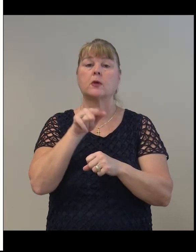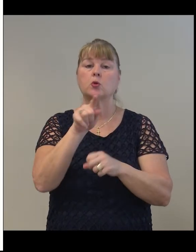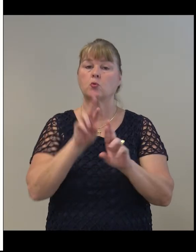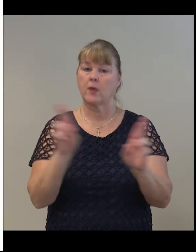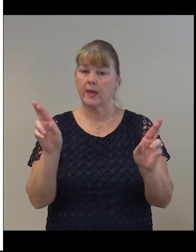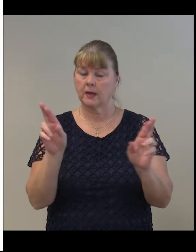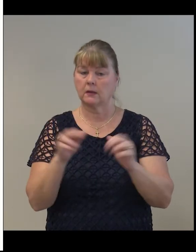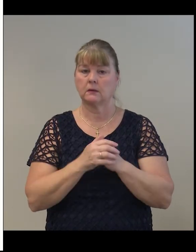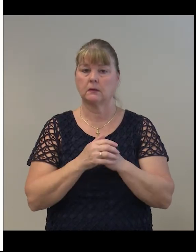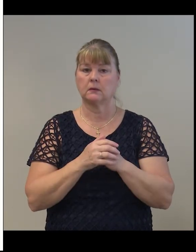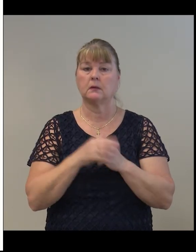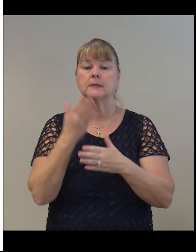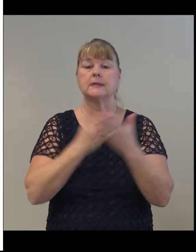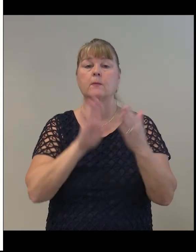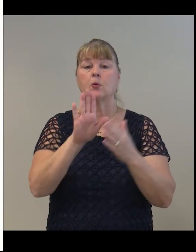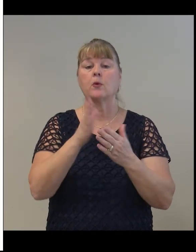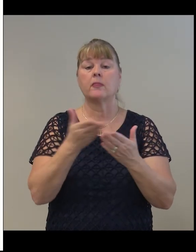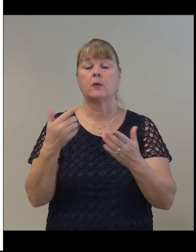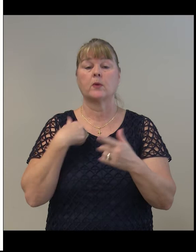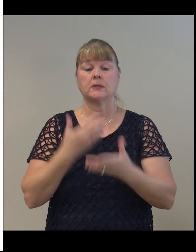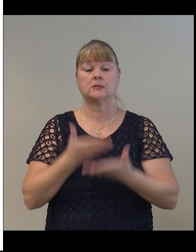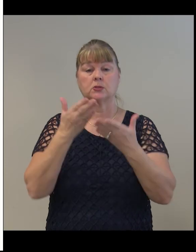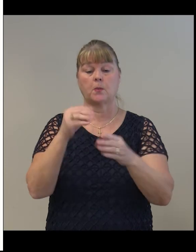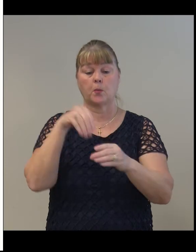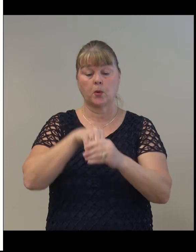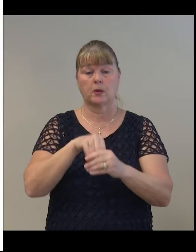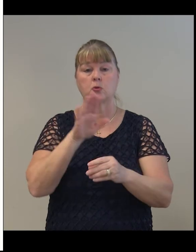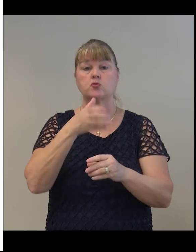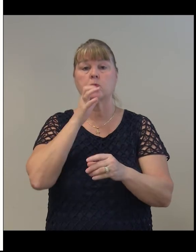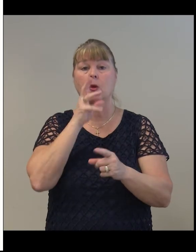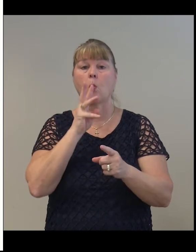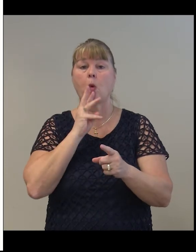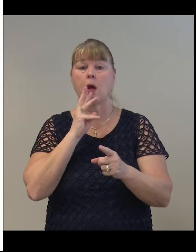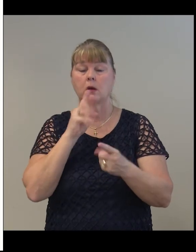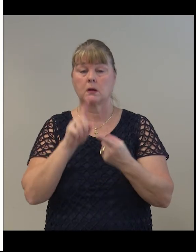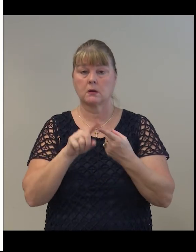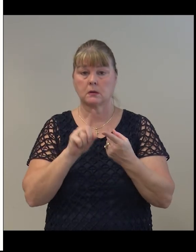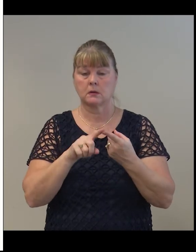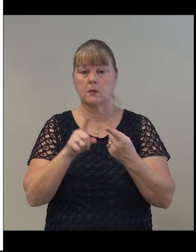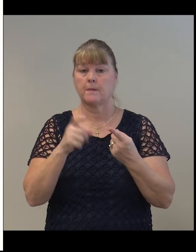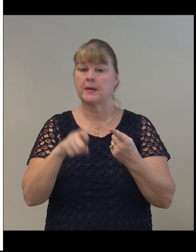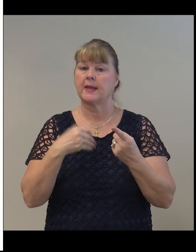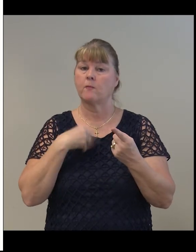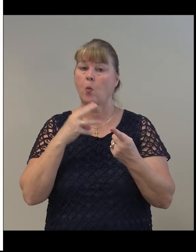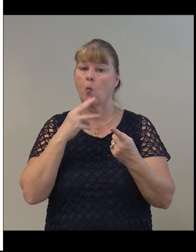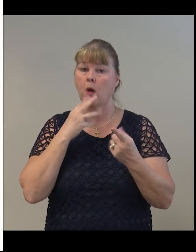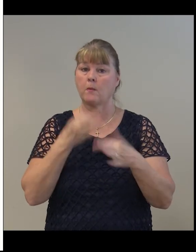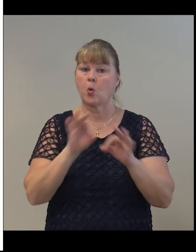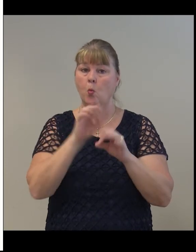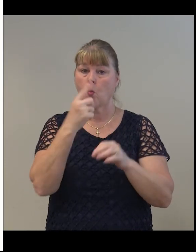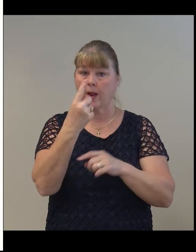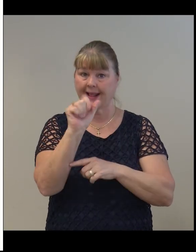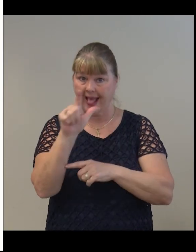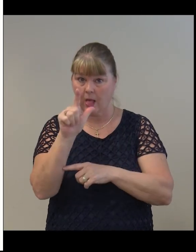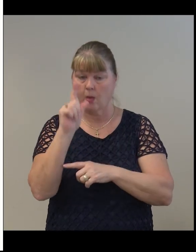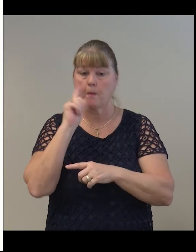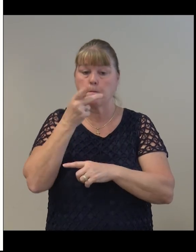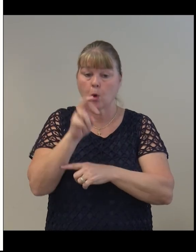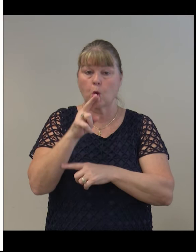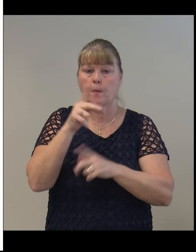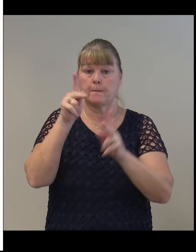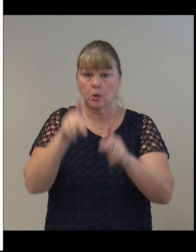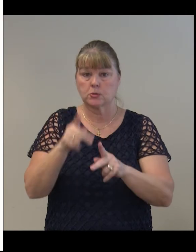make sure that you're ready. Some of the supplies that we suggest putting in here are drinking water. We want you to have drinking water 1 gallon